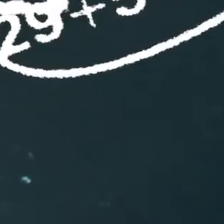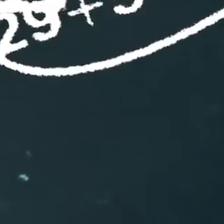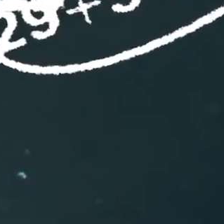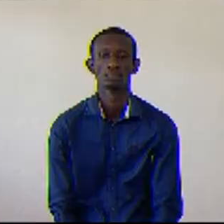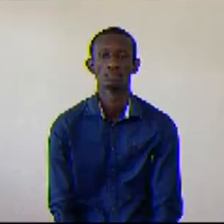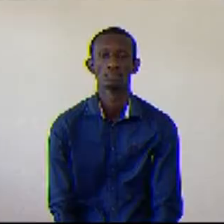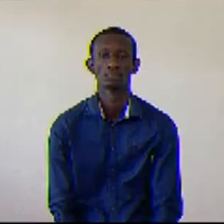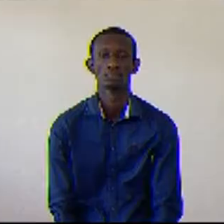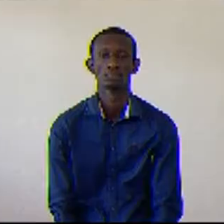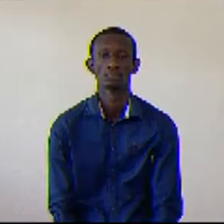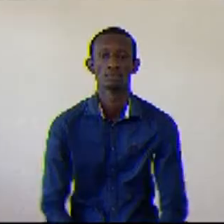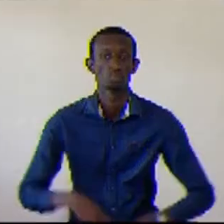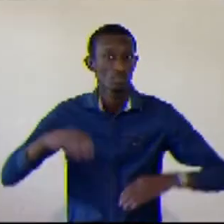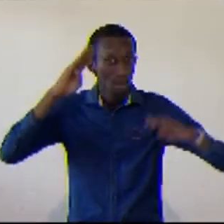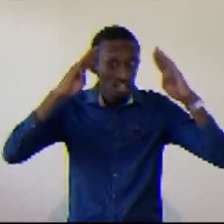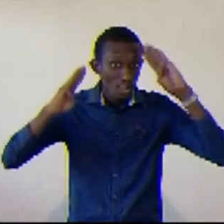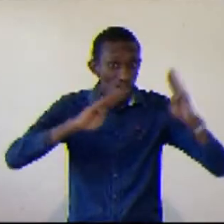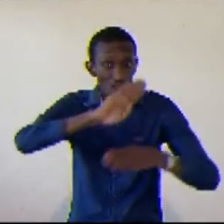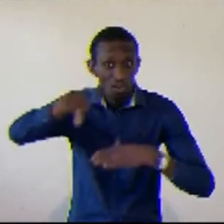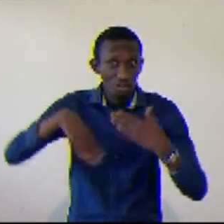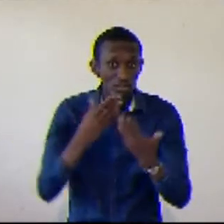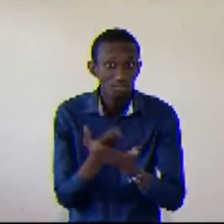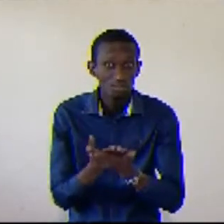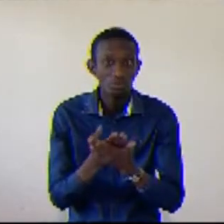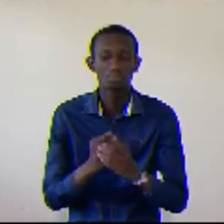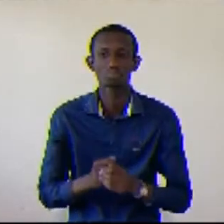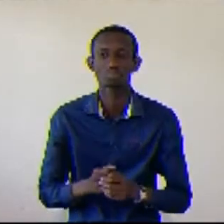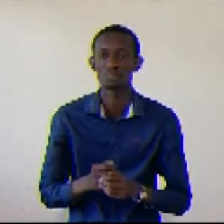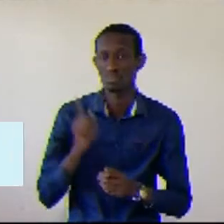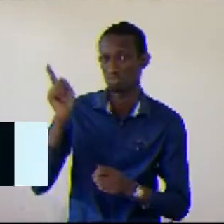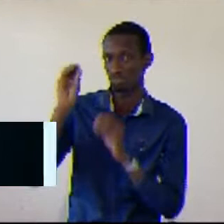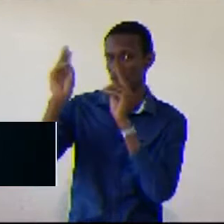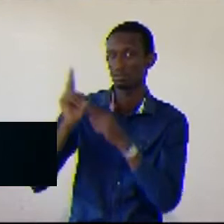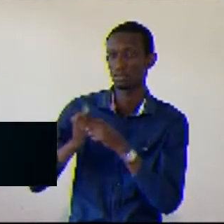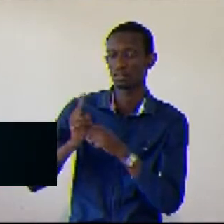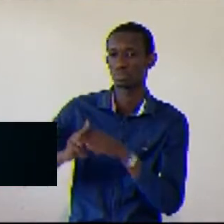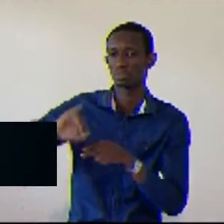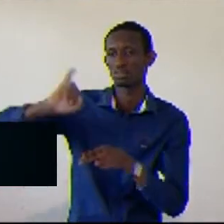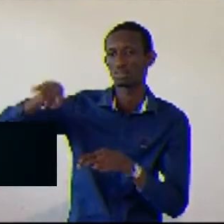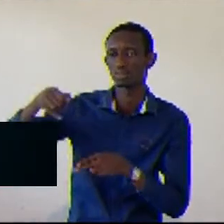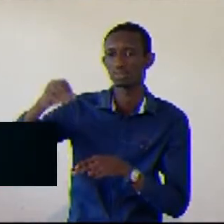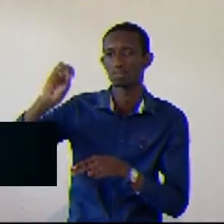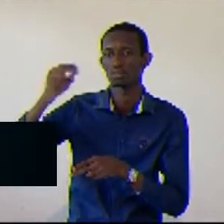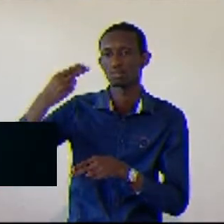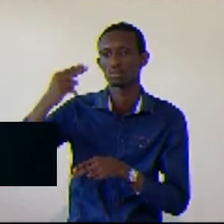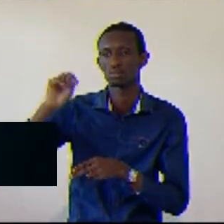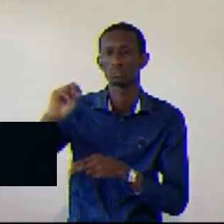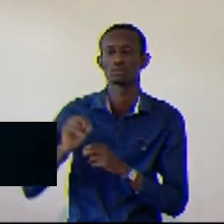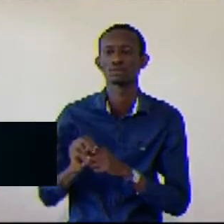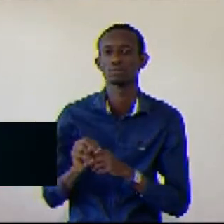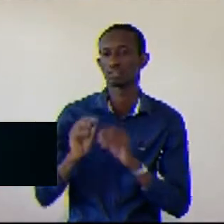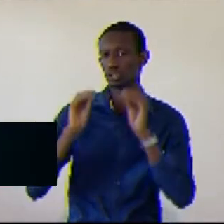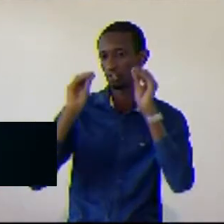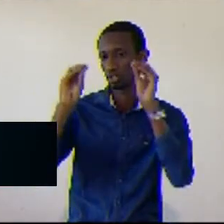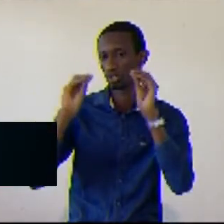Board. Hello everyone, I'm John, a math teacher.